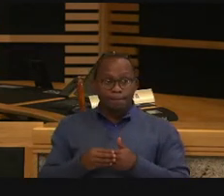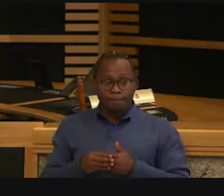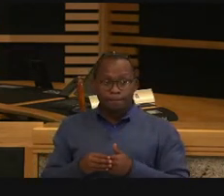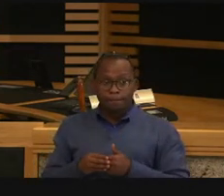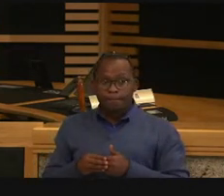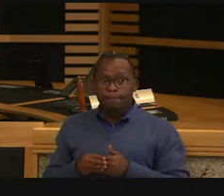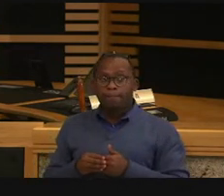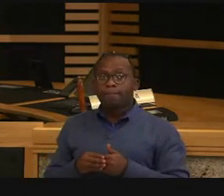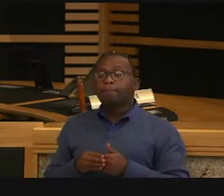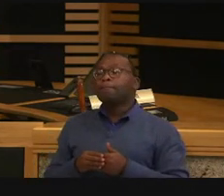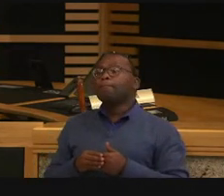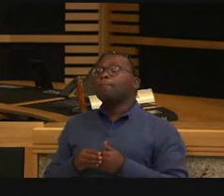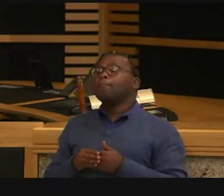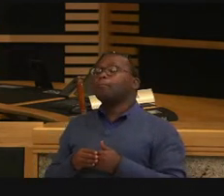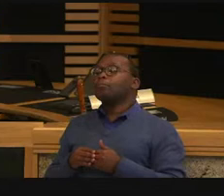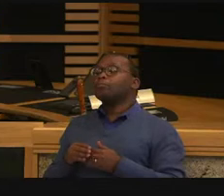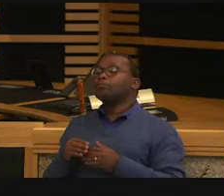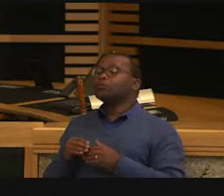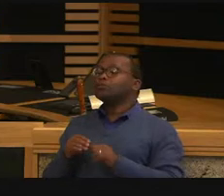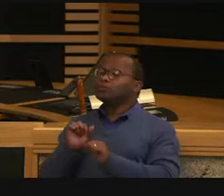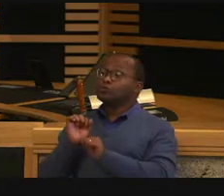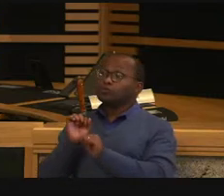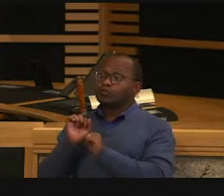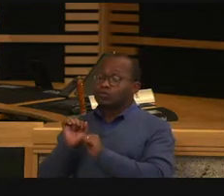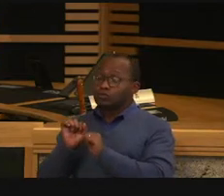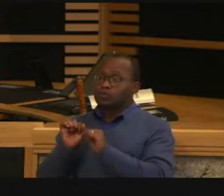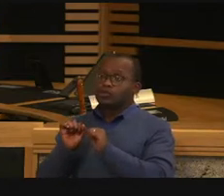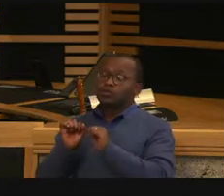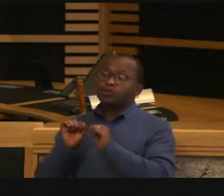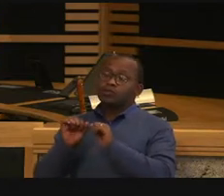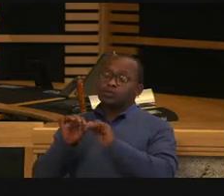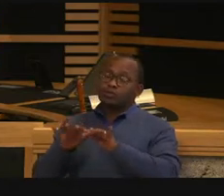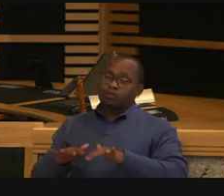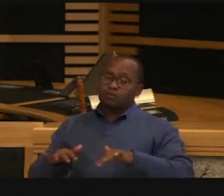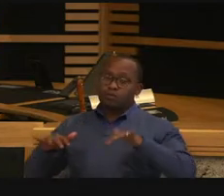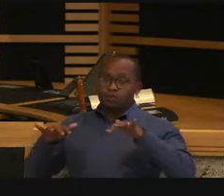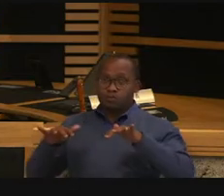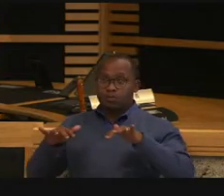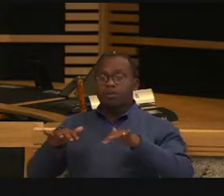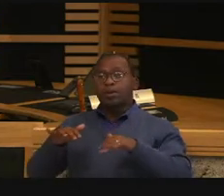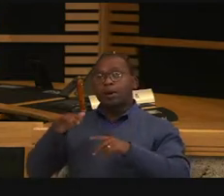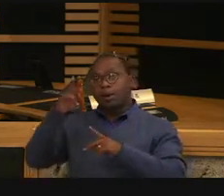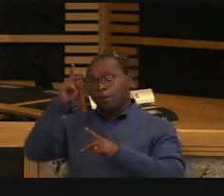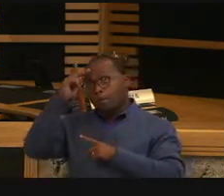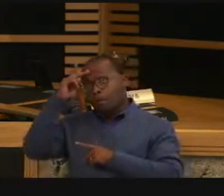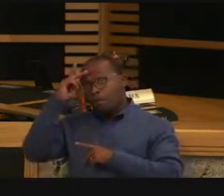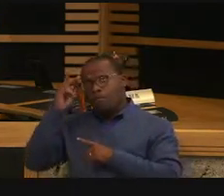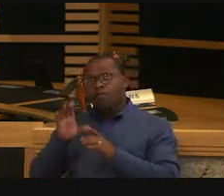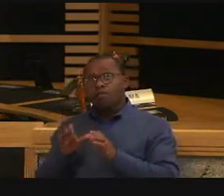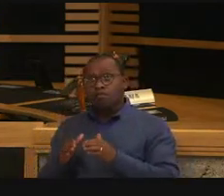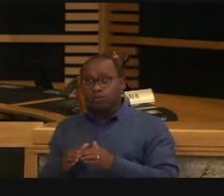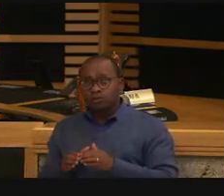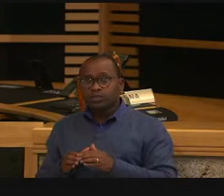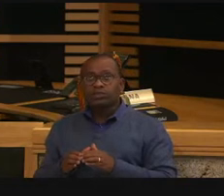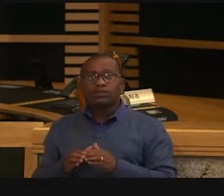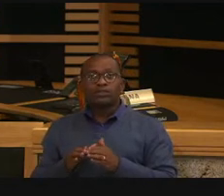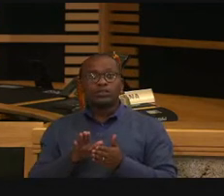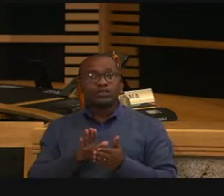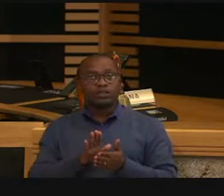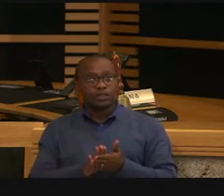honored members of the House, members of Transport Portfolio Committee, led by